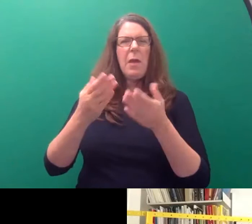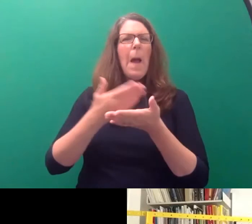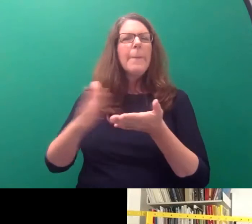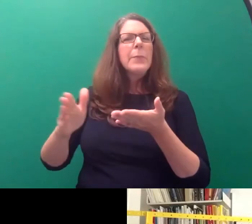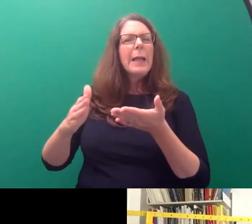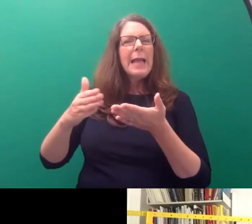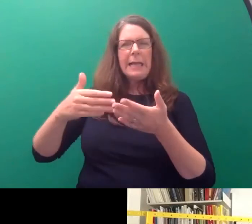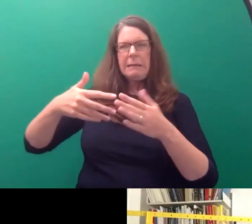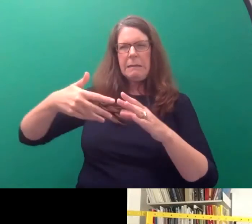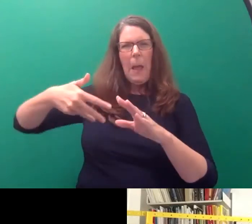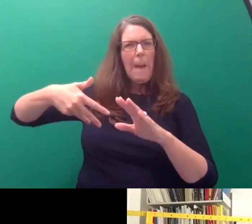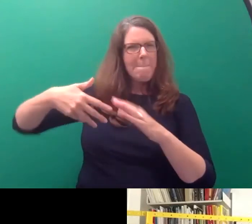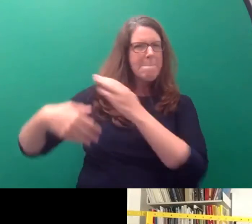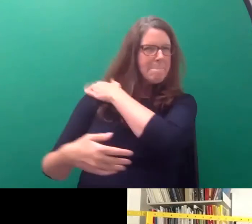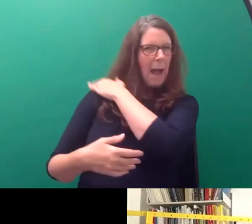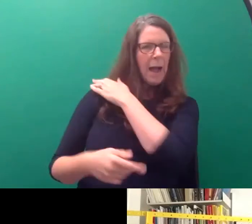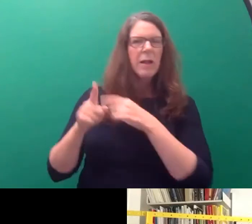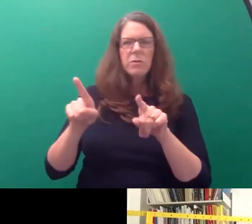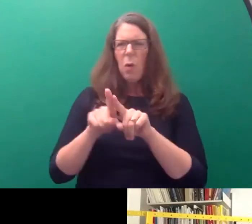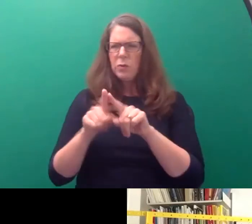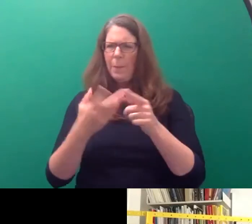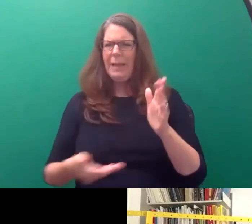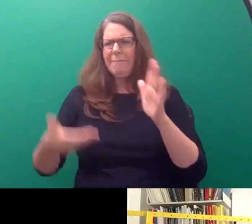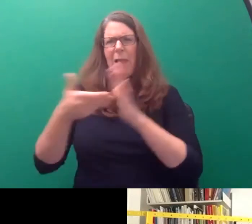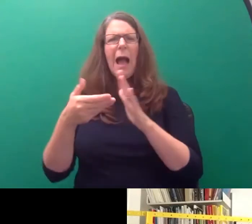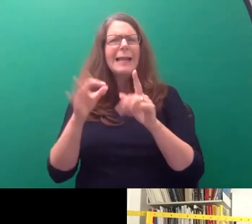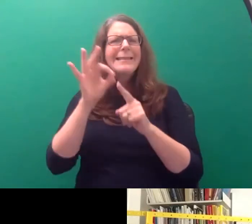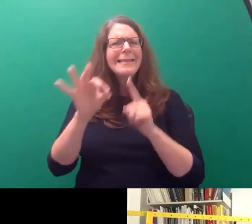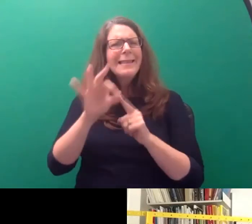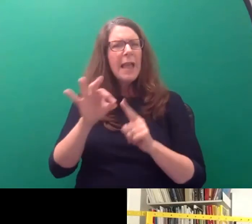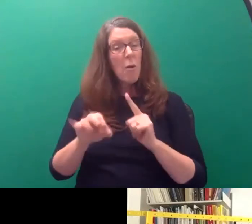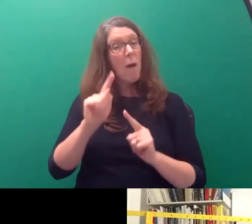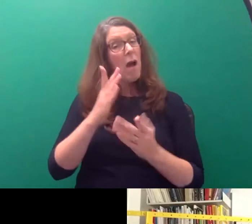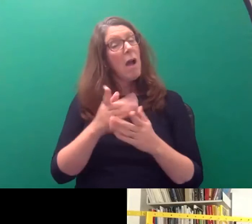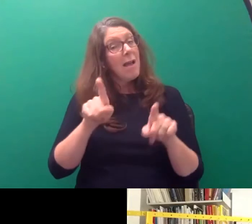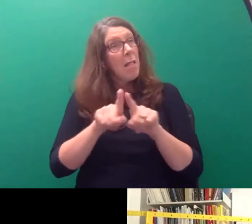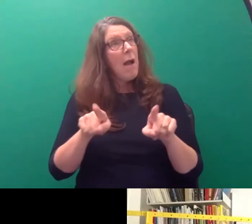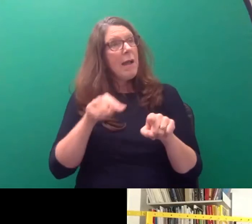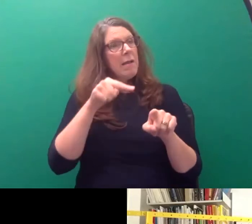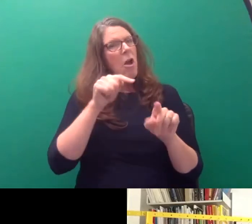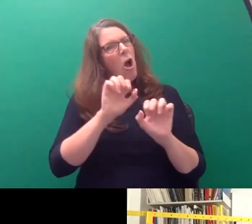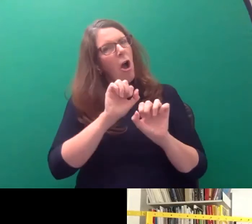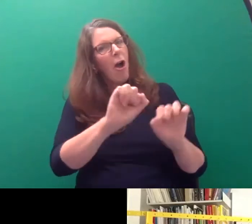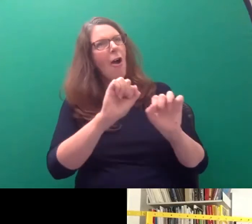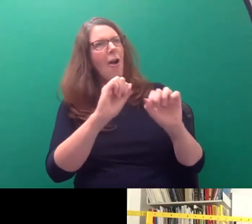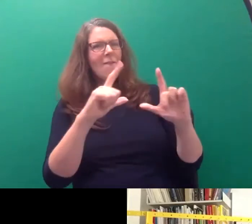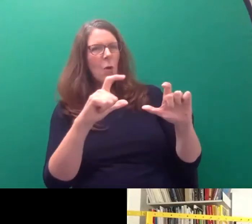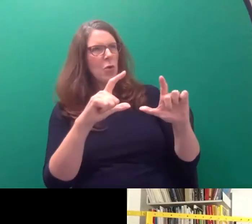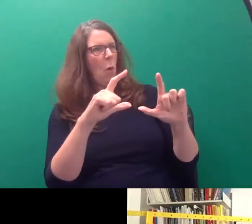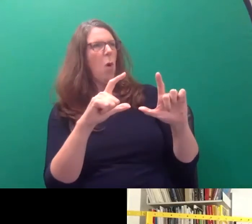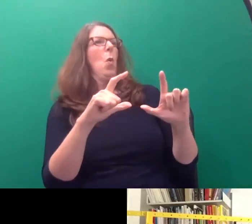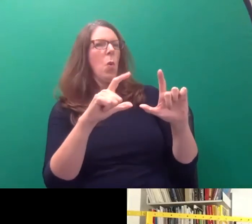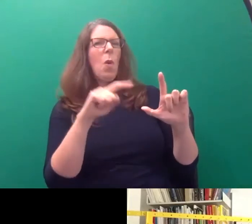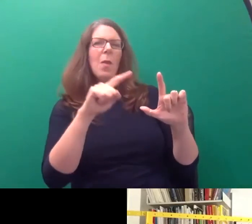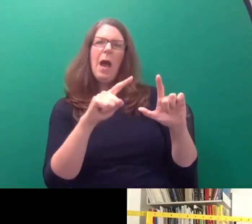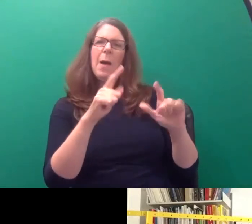things like that. But yeah, that was the starting point. Yeah, that sort of connection to that image and her being so cool and effortless,